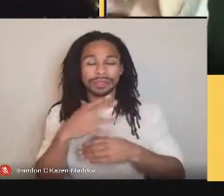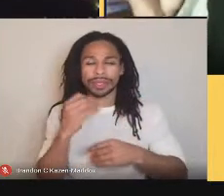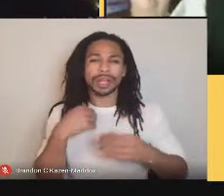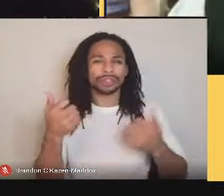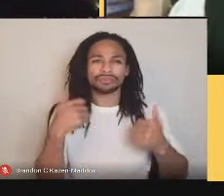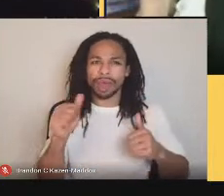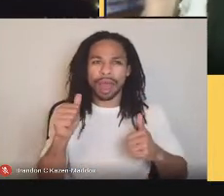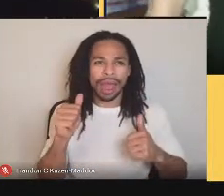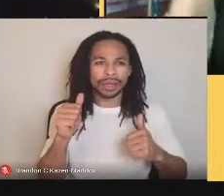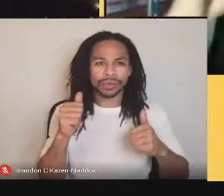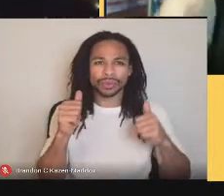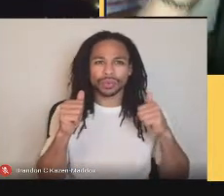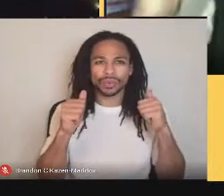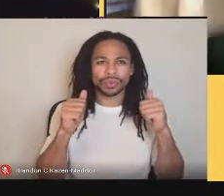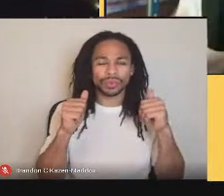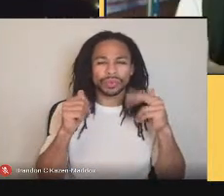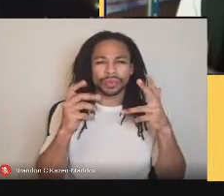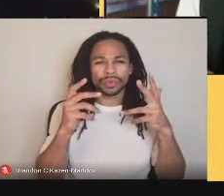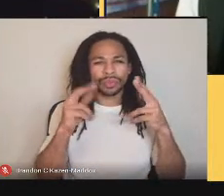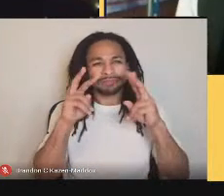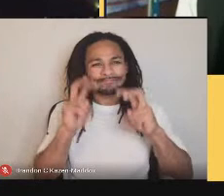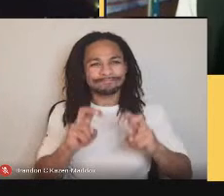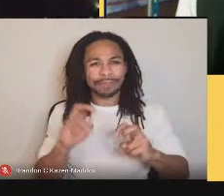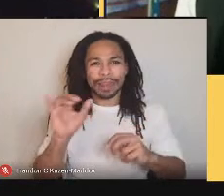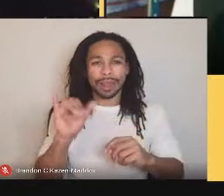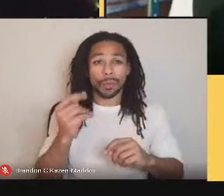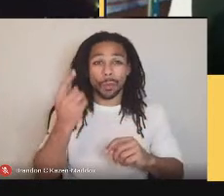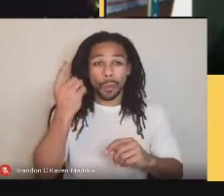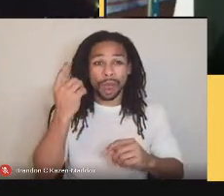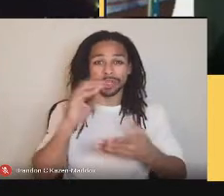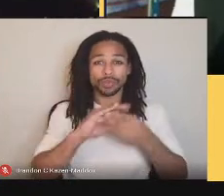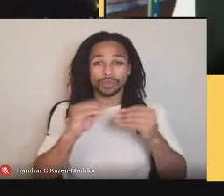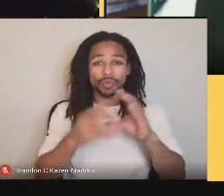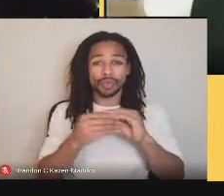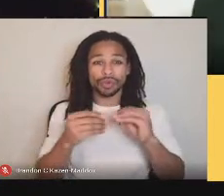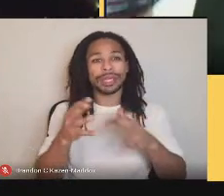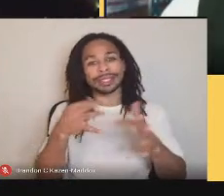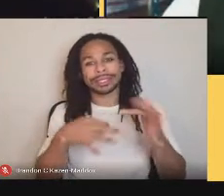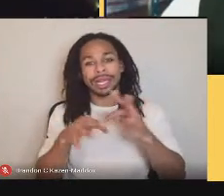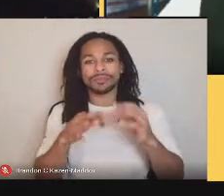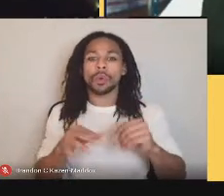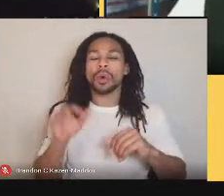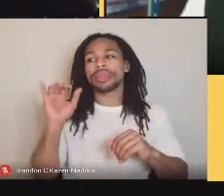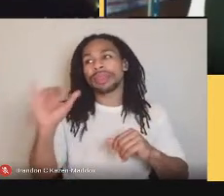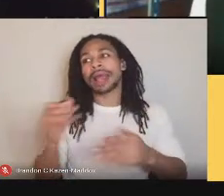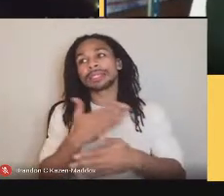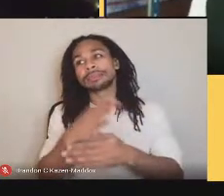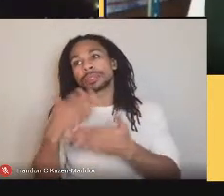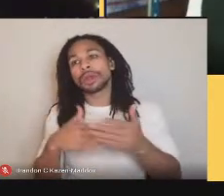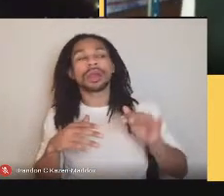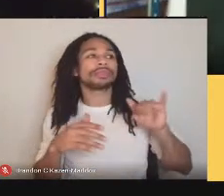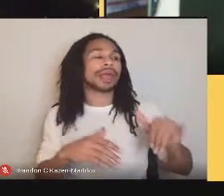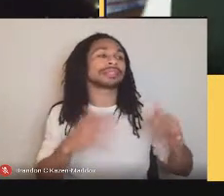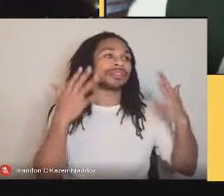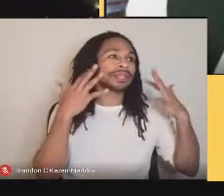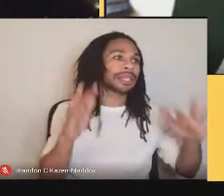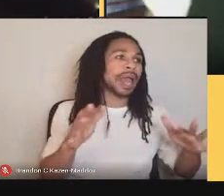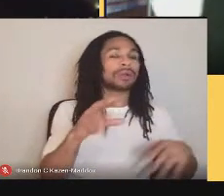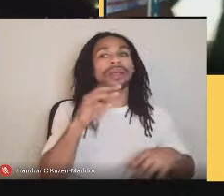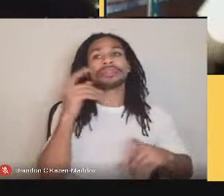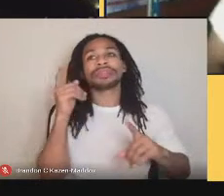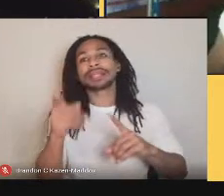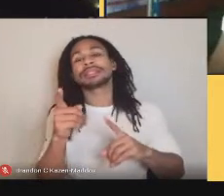thing as one bit of story versus like, oh, here's the music part. Here's the sound design. Here's the